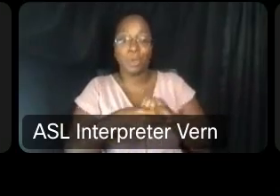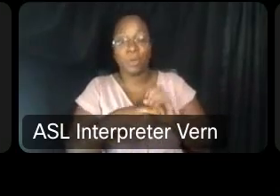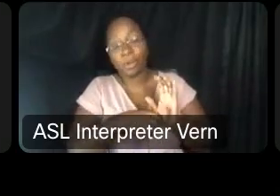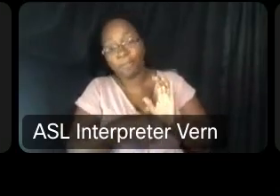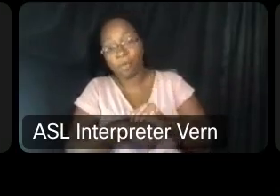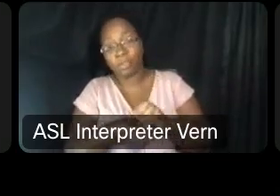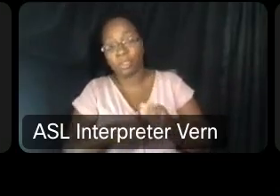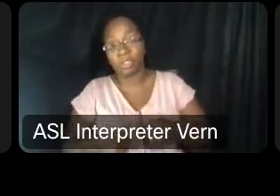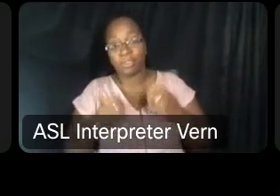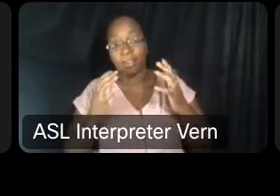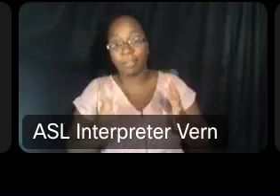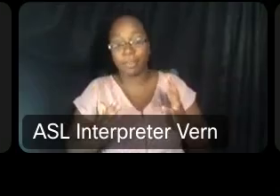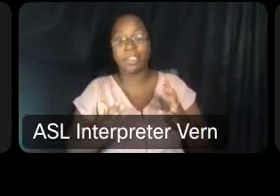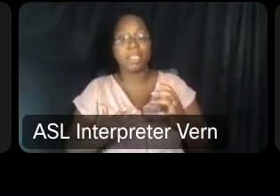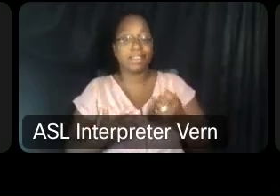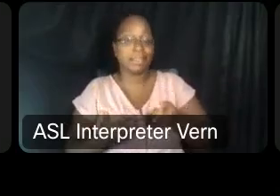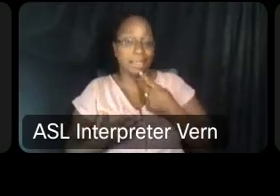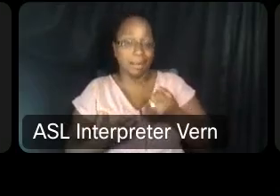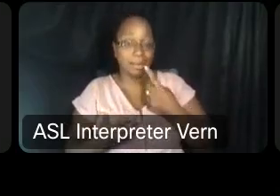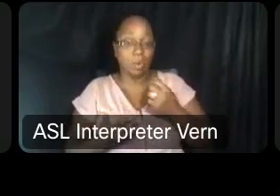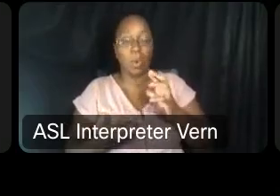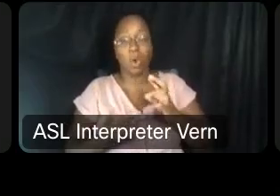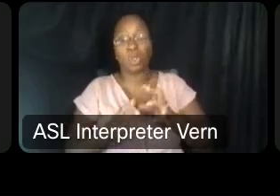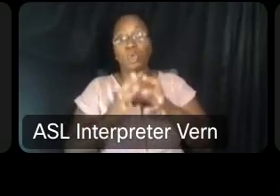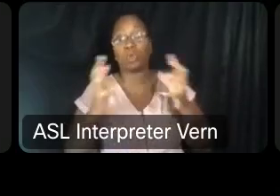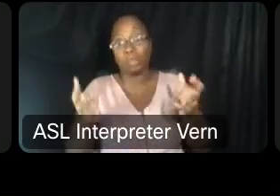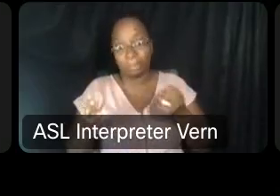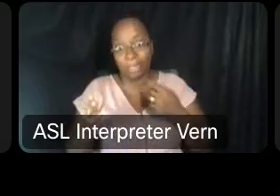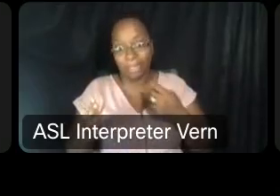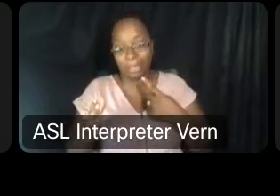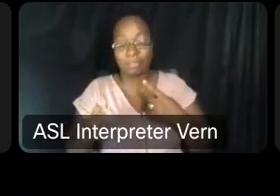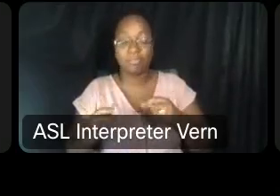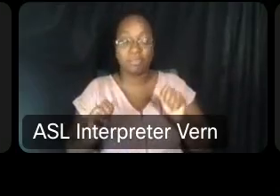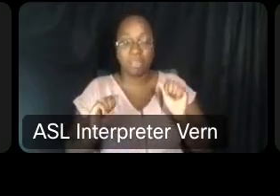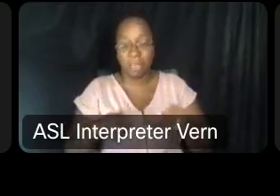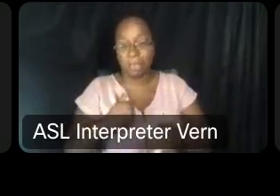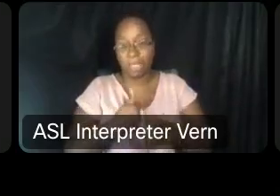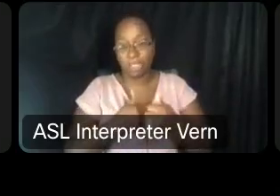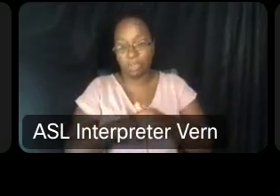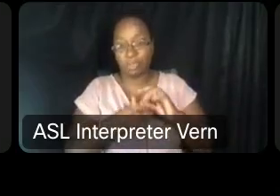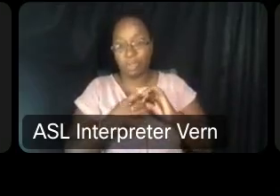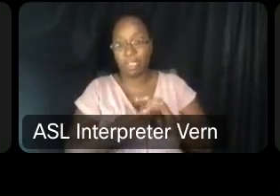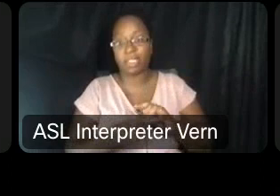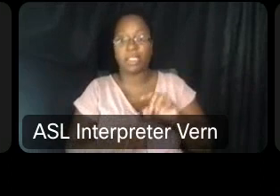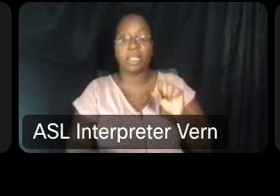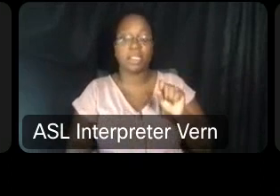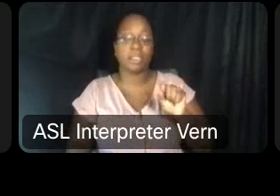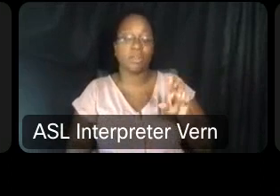take medication and or over-medicate, which is dangerous in regards to SSRIs, which